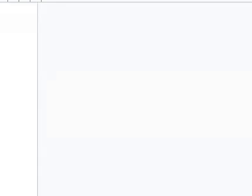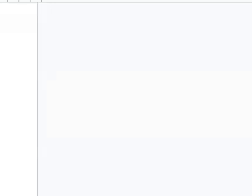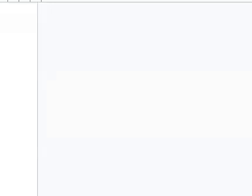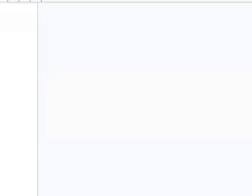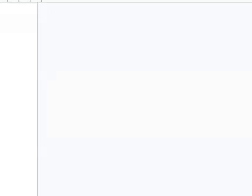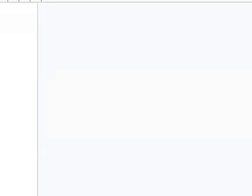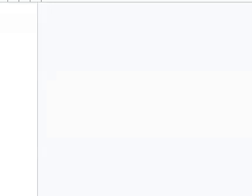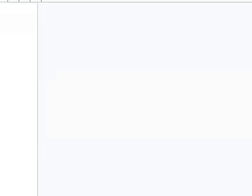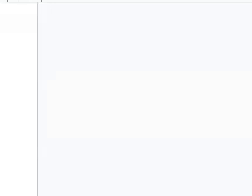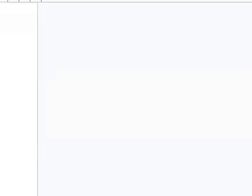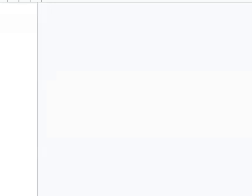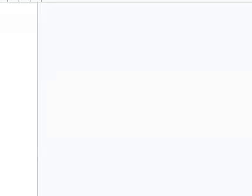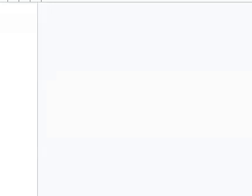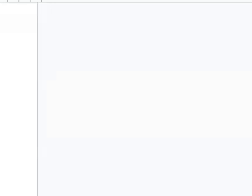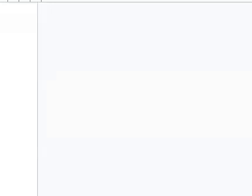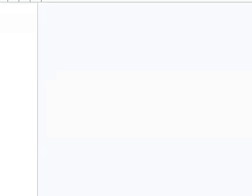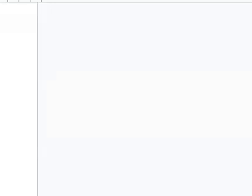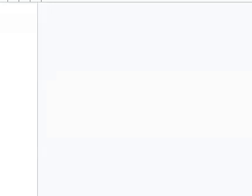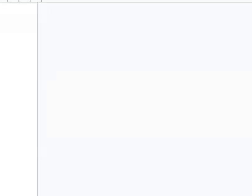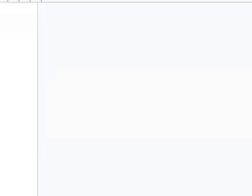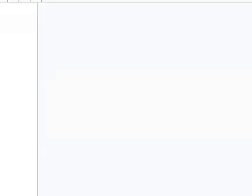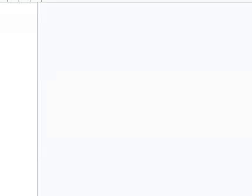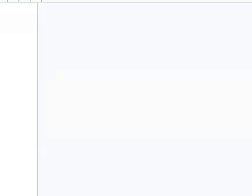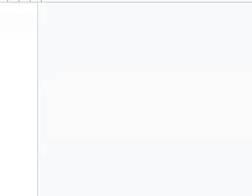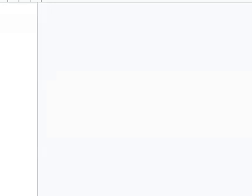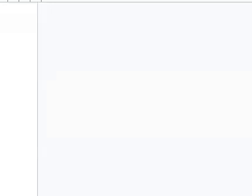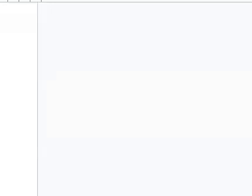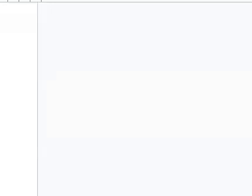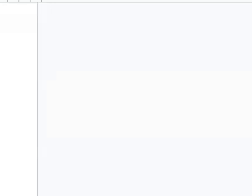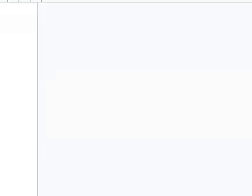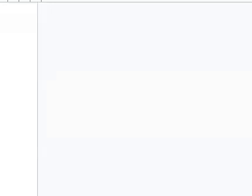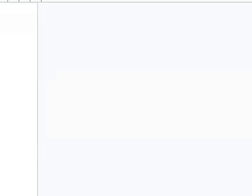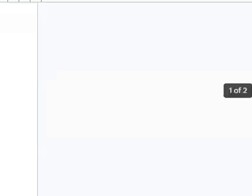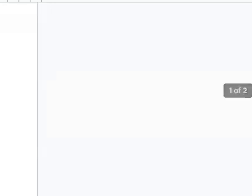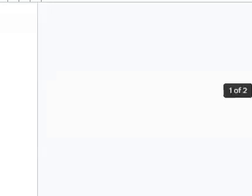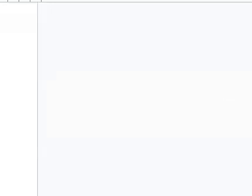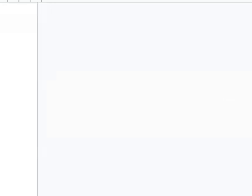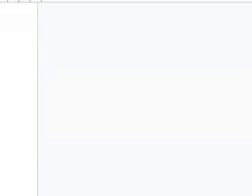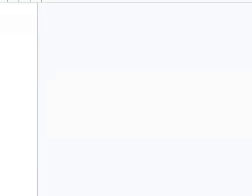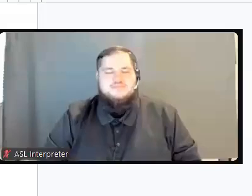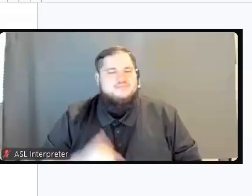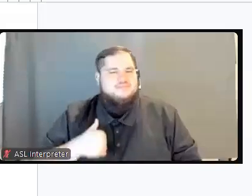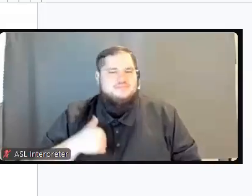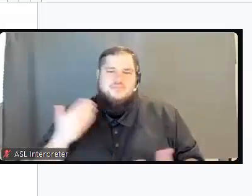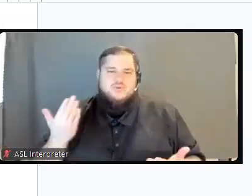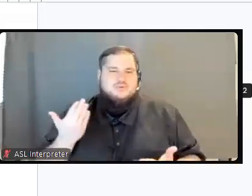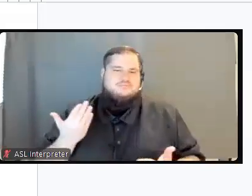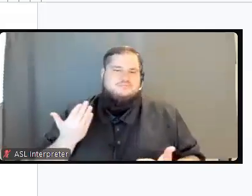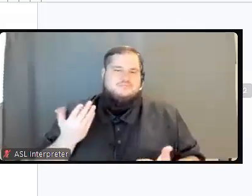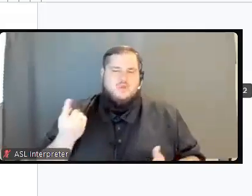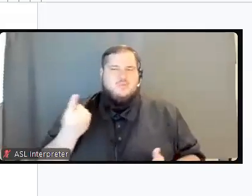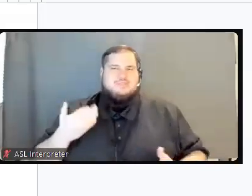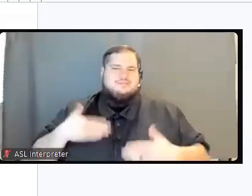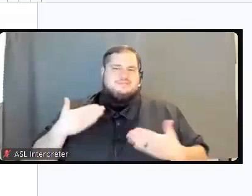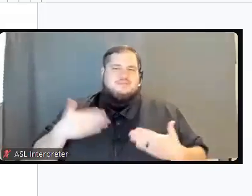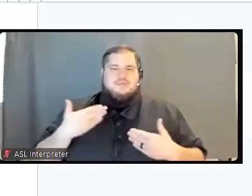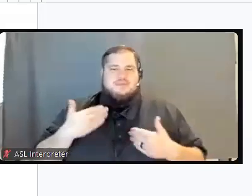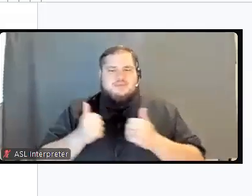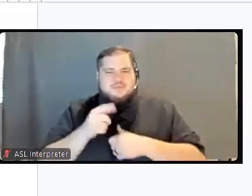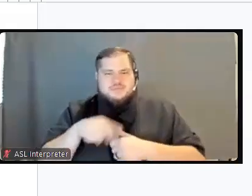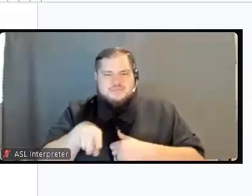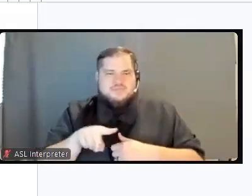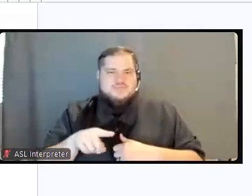Good morning, Council. Good morning, everyone. It is always good to be in your presence, every single one of you